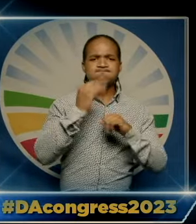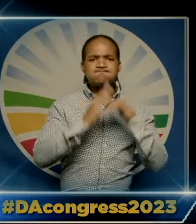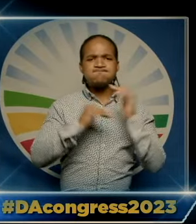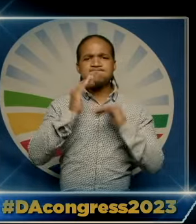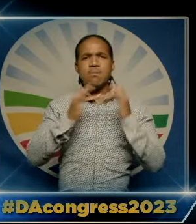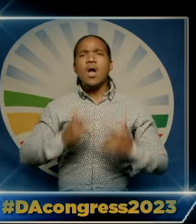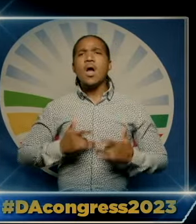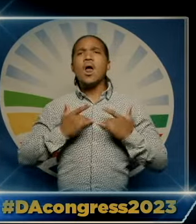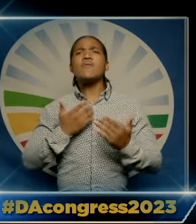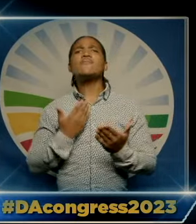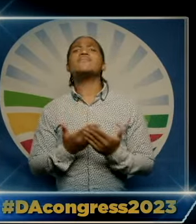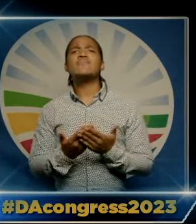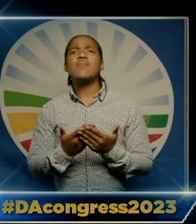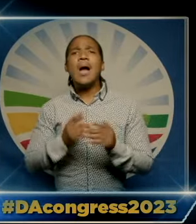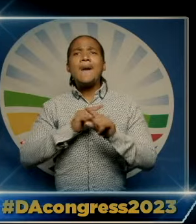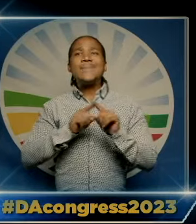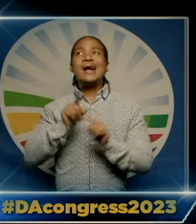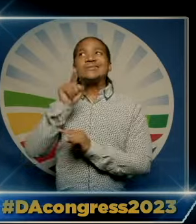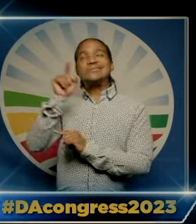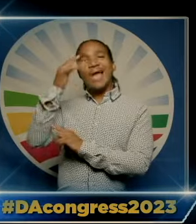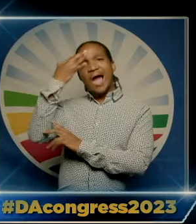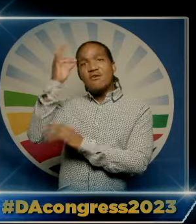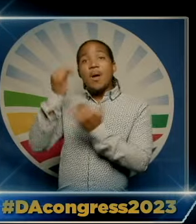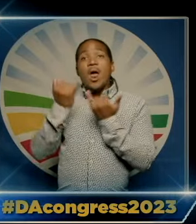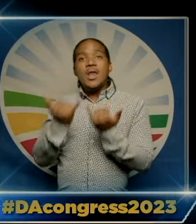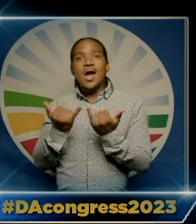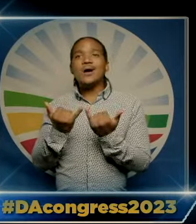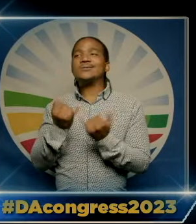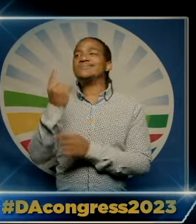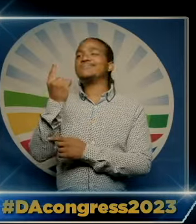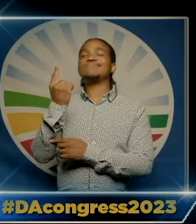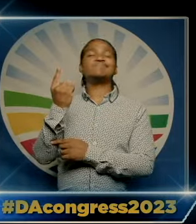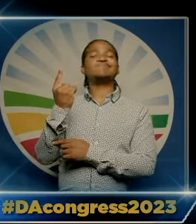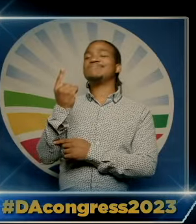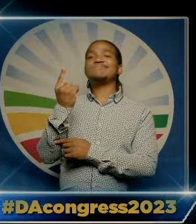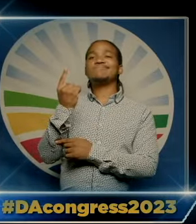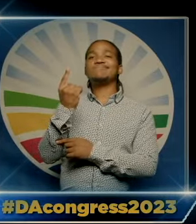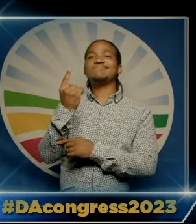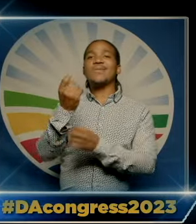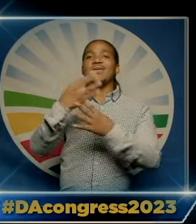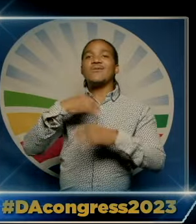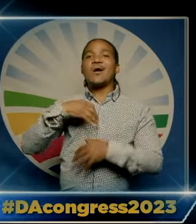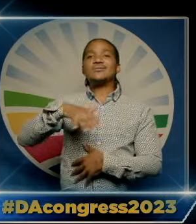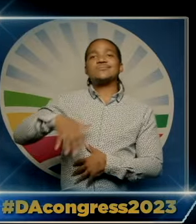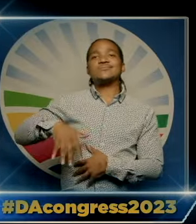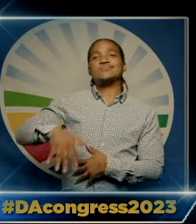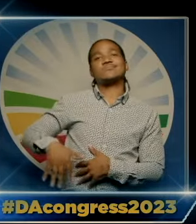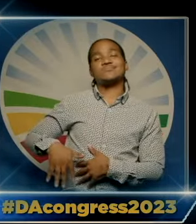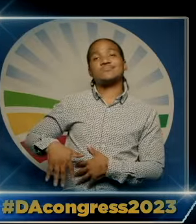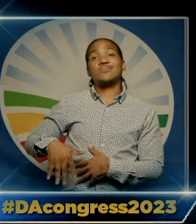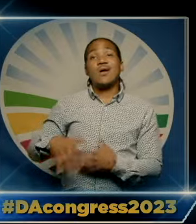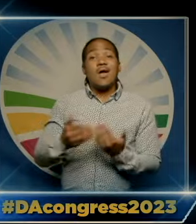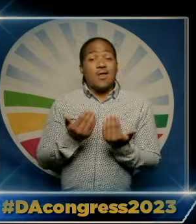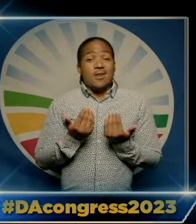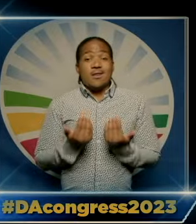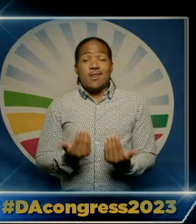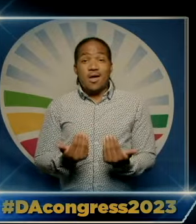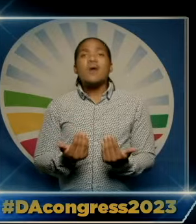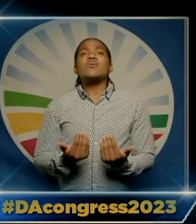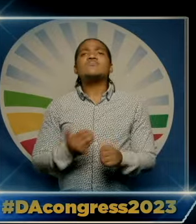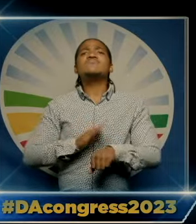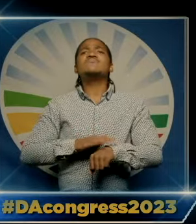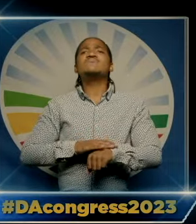ubomi kodwa lo urhulumente sinawo ungohlohle sabo. As we speak, Democrats,